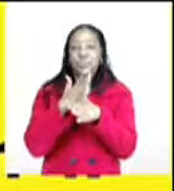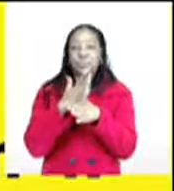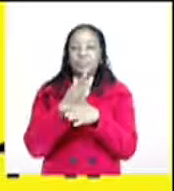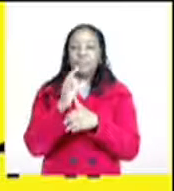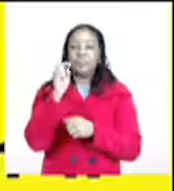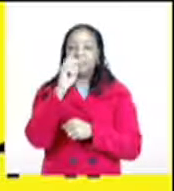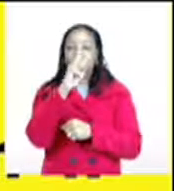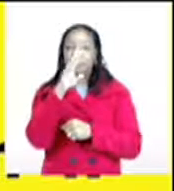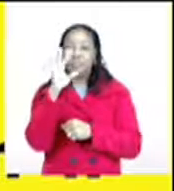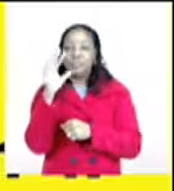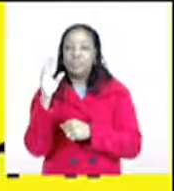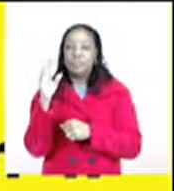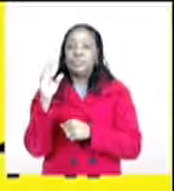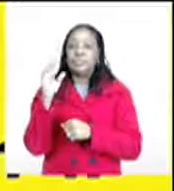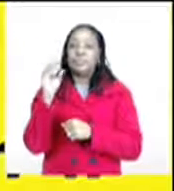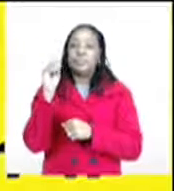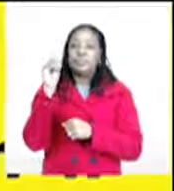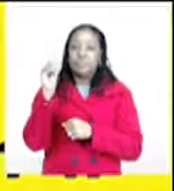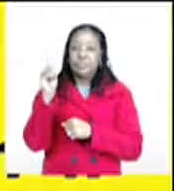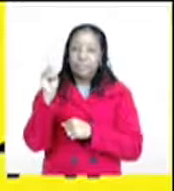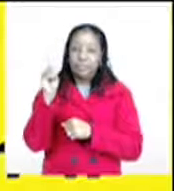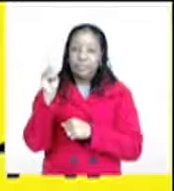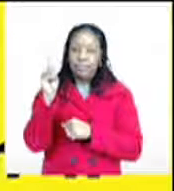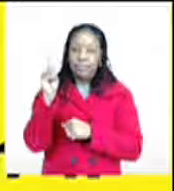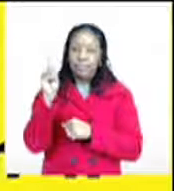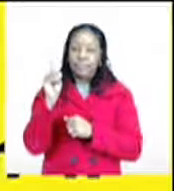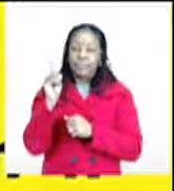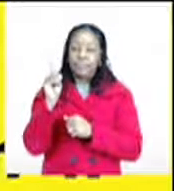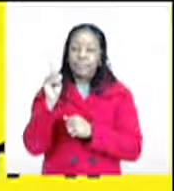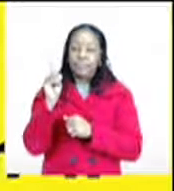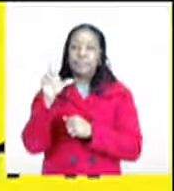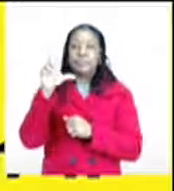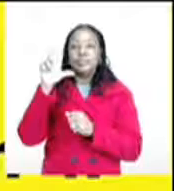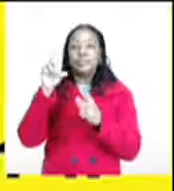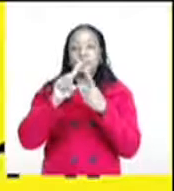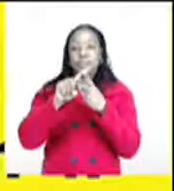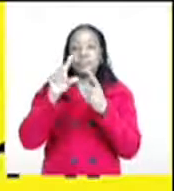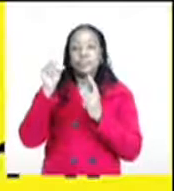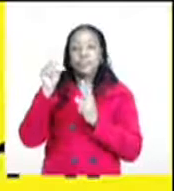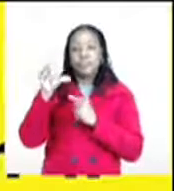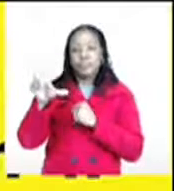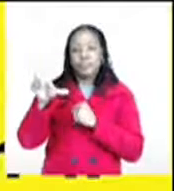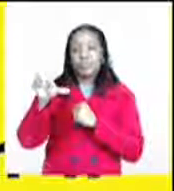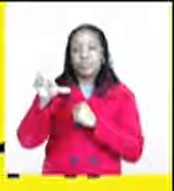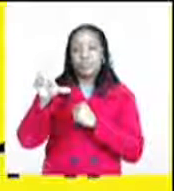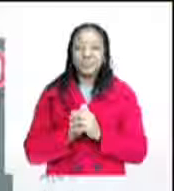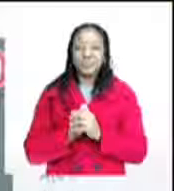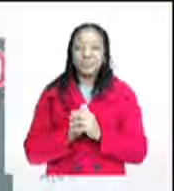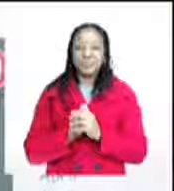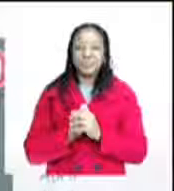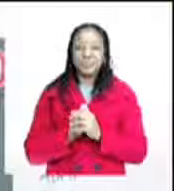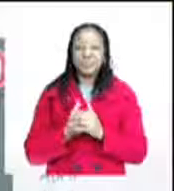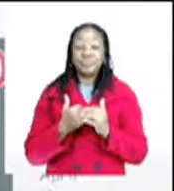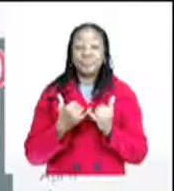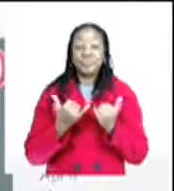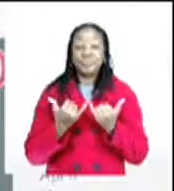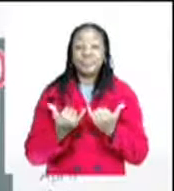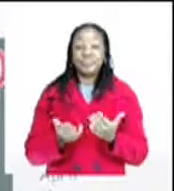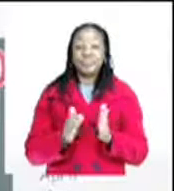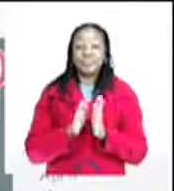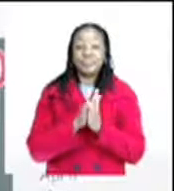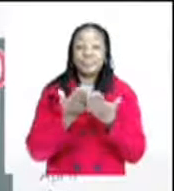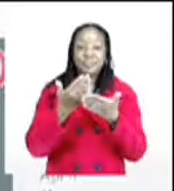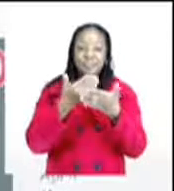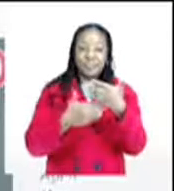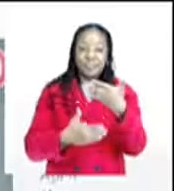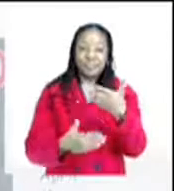Our lesson is lesson 4, the letter D and letter L. Now let's turn to